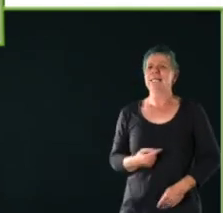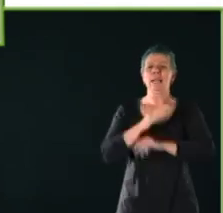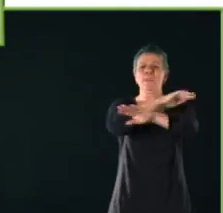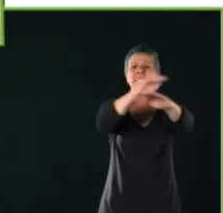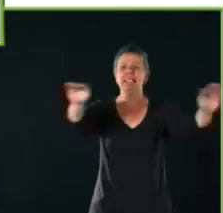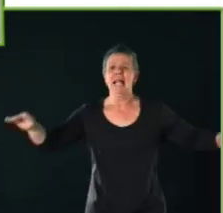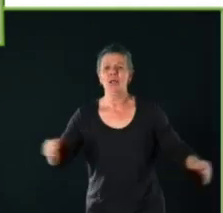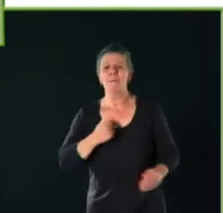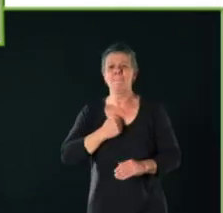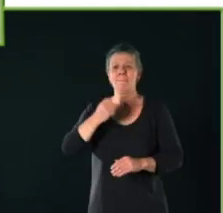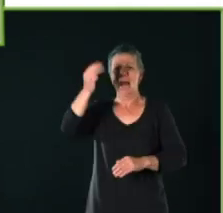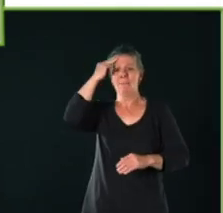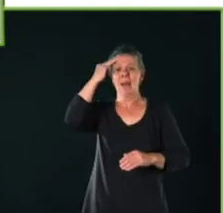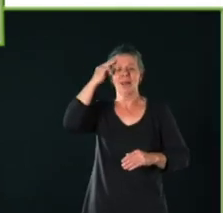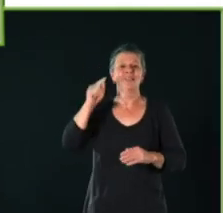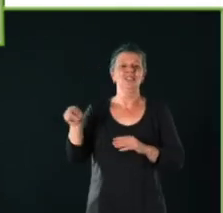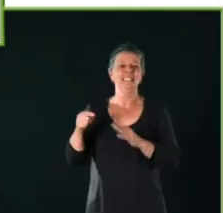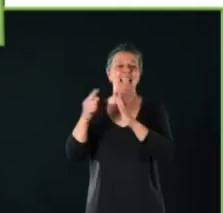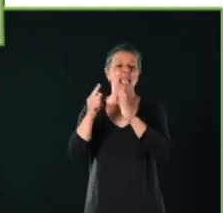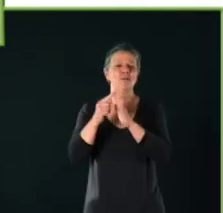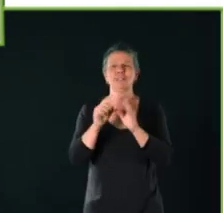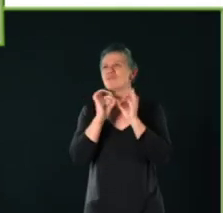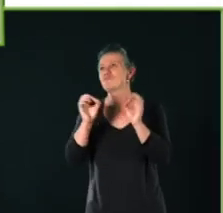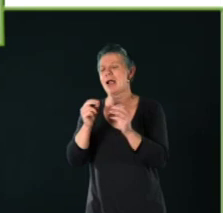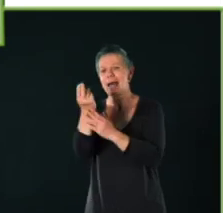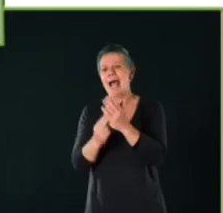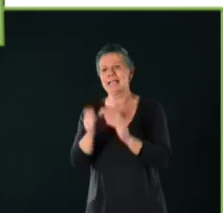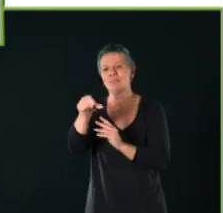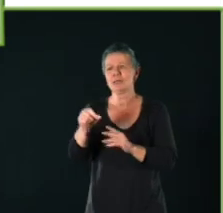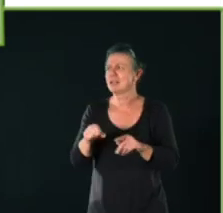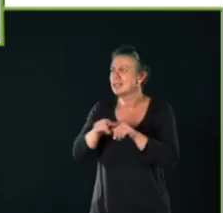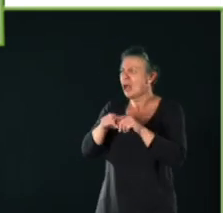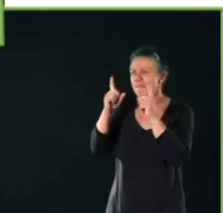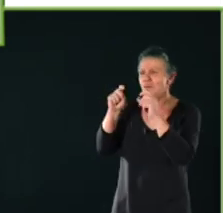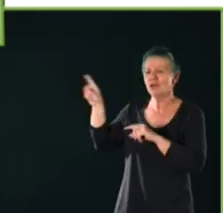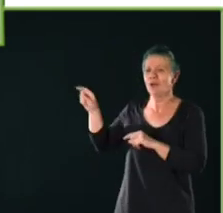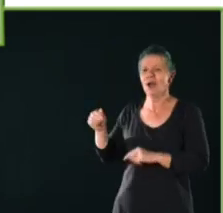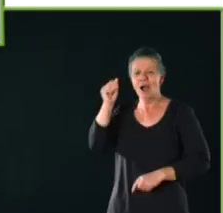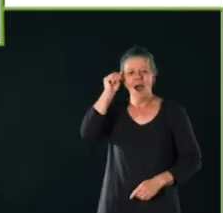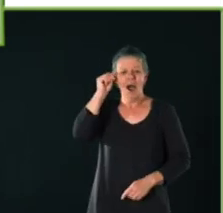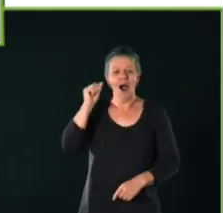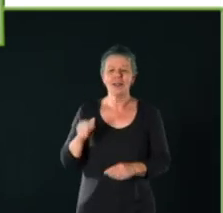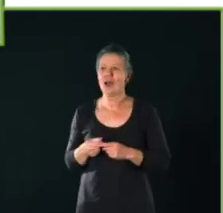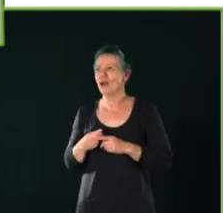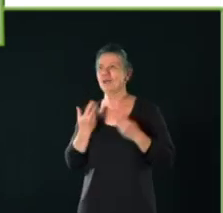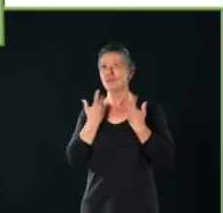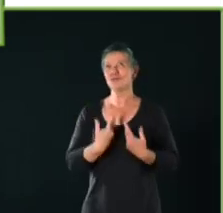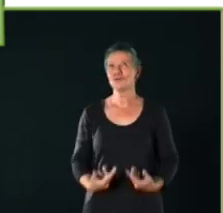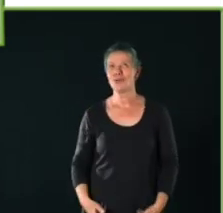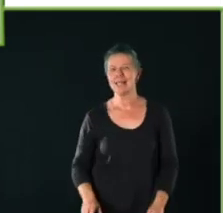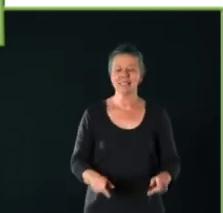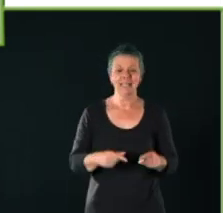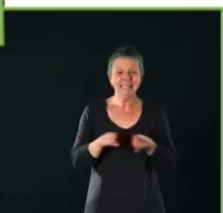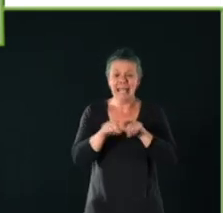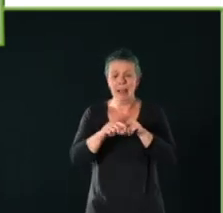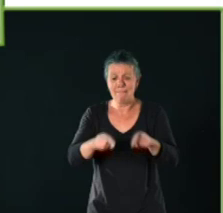mother. This is Ingrid's. He's a great artist. It almost looks like photo. I know we all want to wear the dress. I used to dress